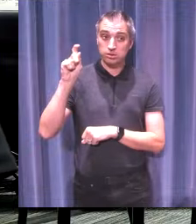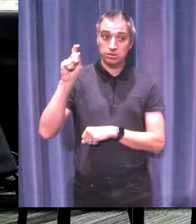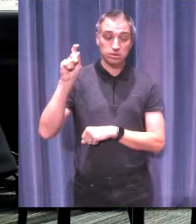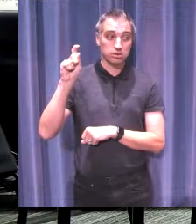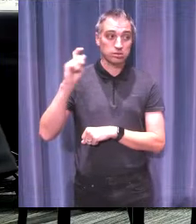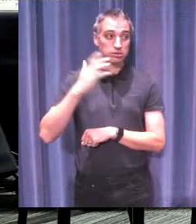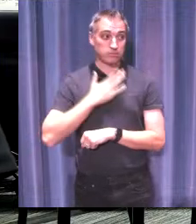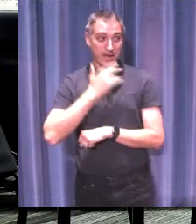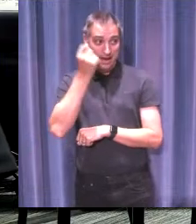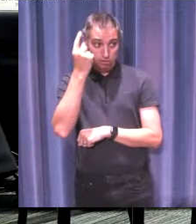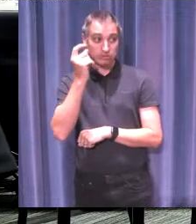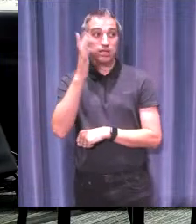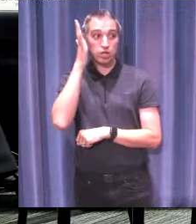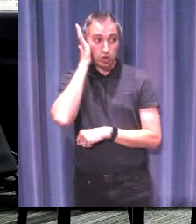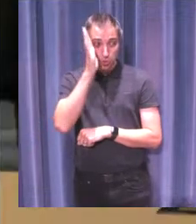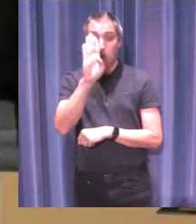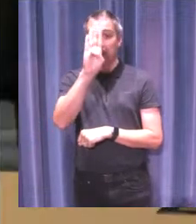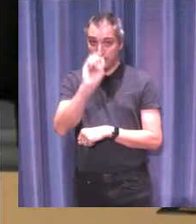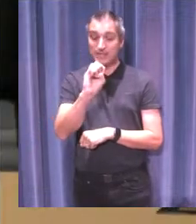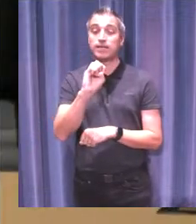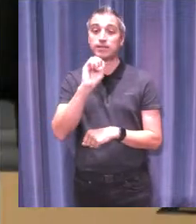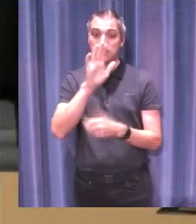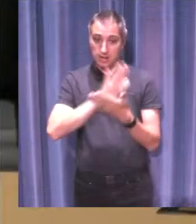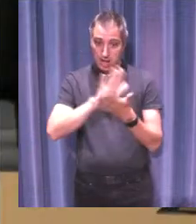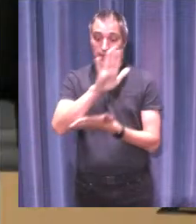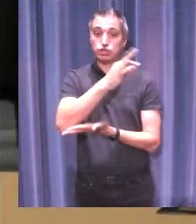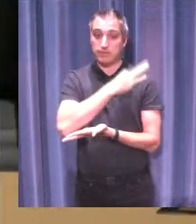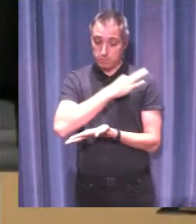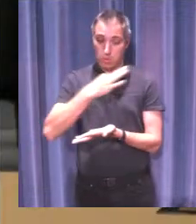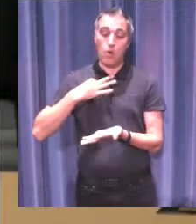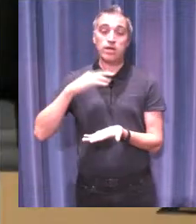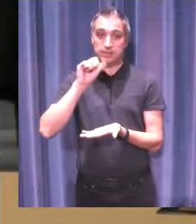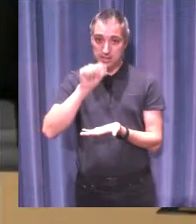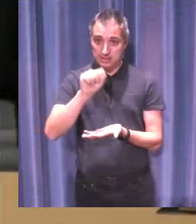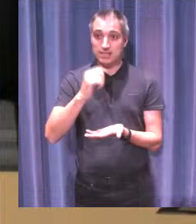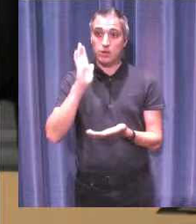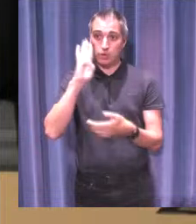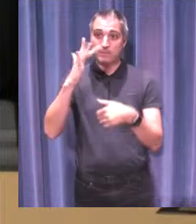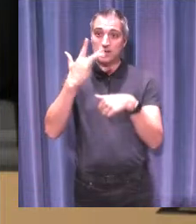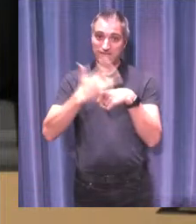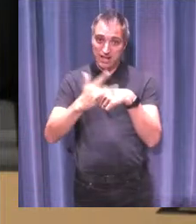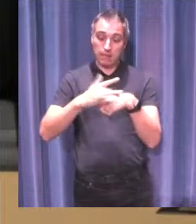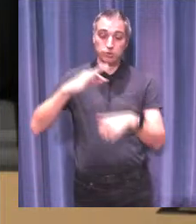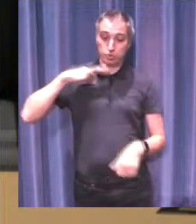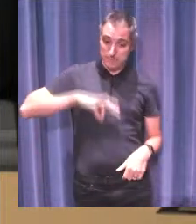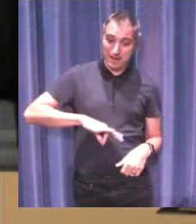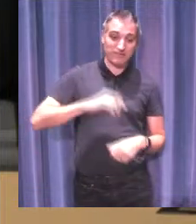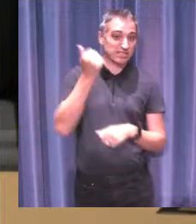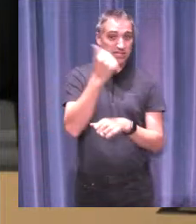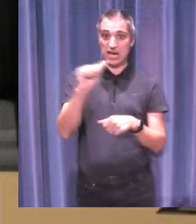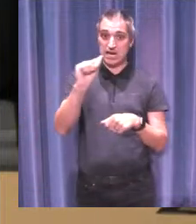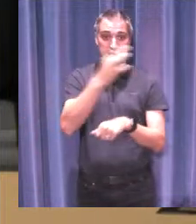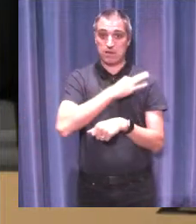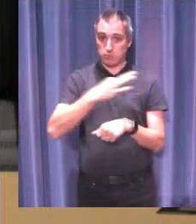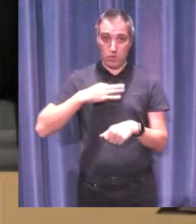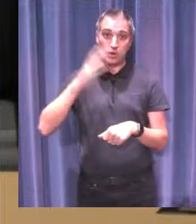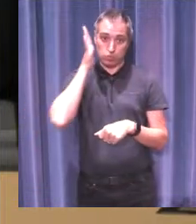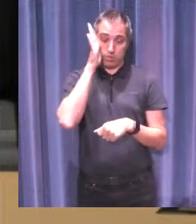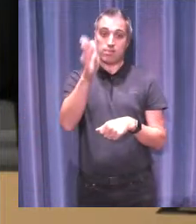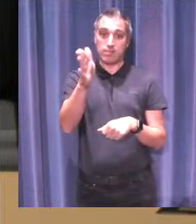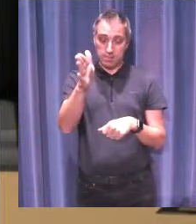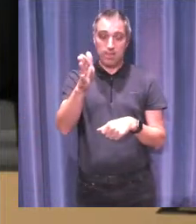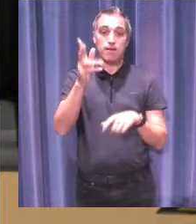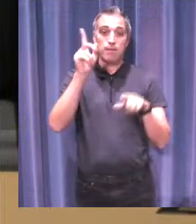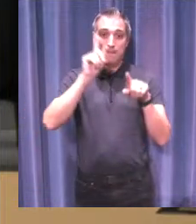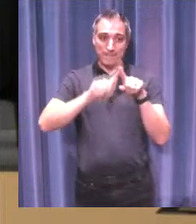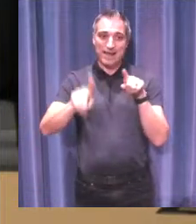It's my understanding they will be an employee of the college, subject and have available to them the benefits that any employee would have, but